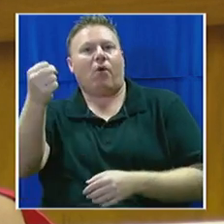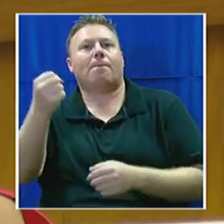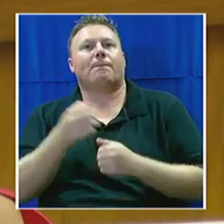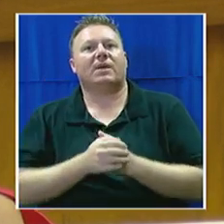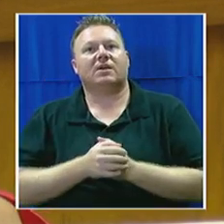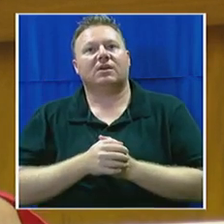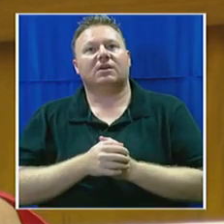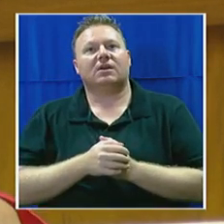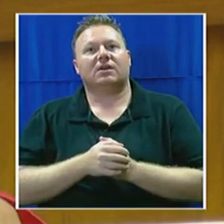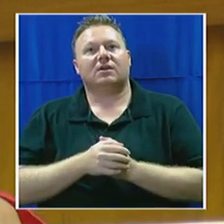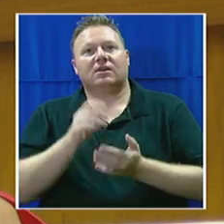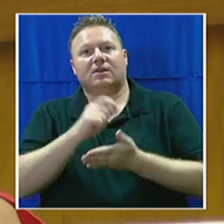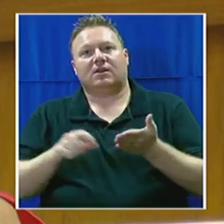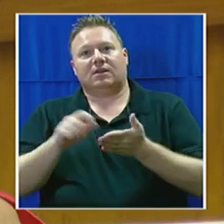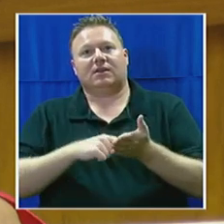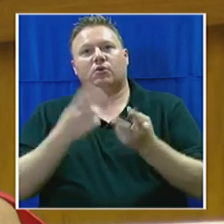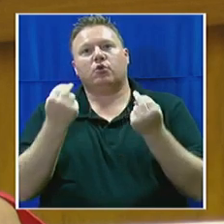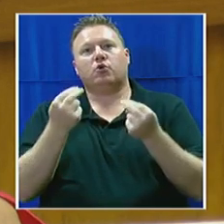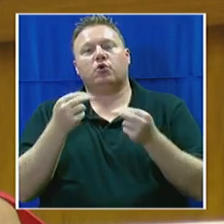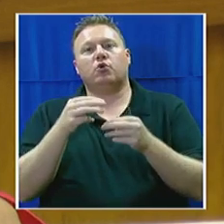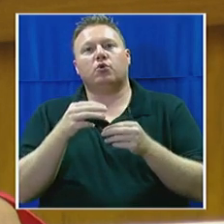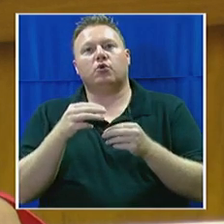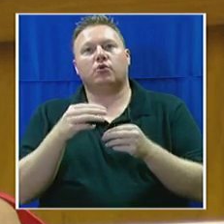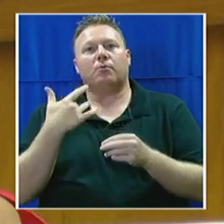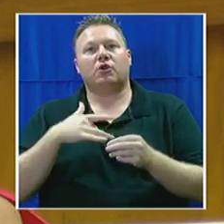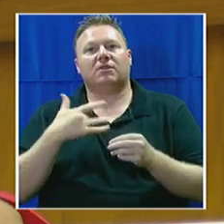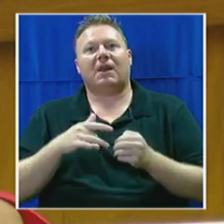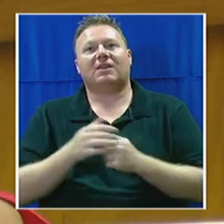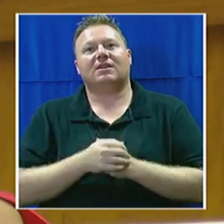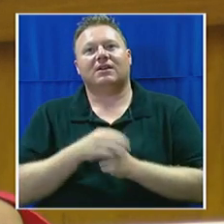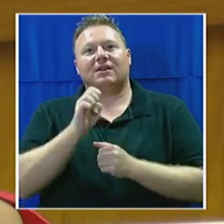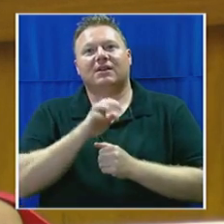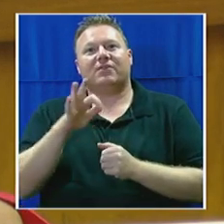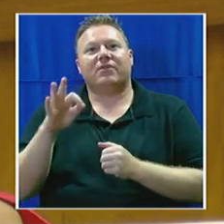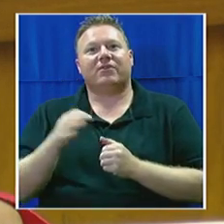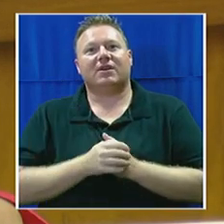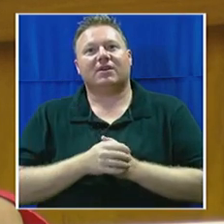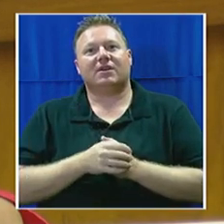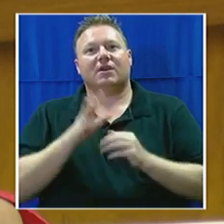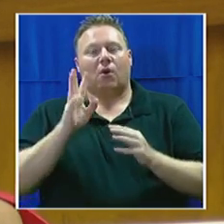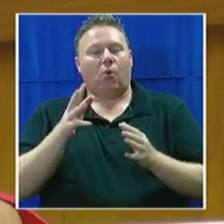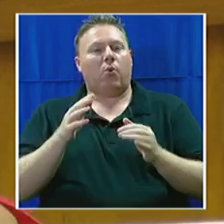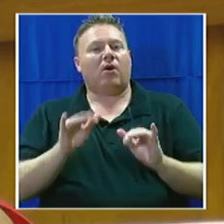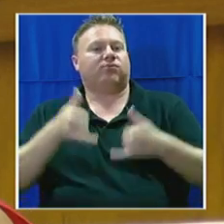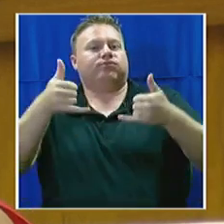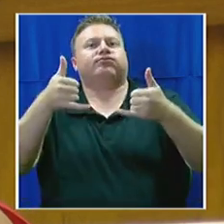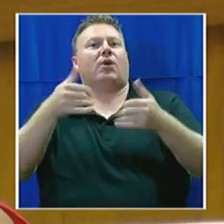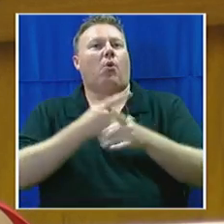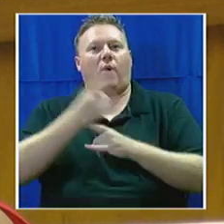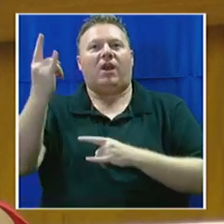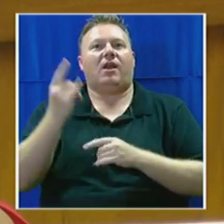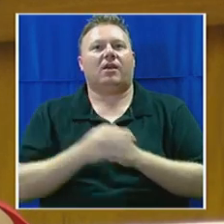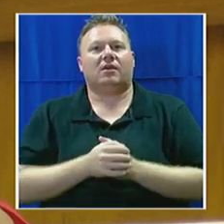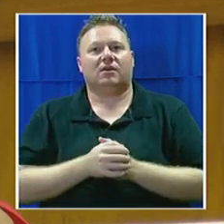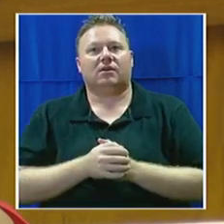are going to be electing the new municipality. And the EFF is going to come out victorious. We welcome